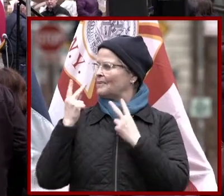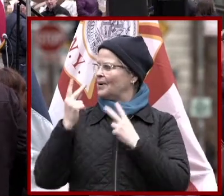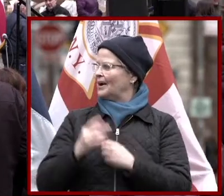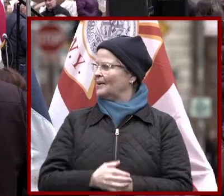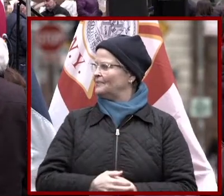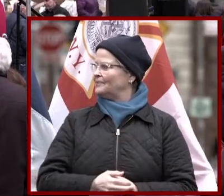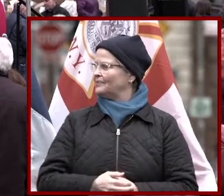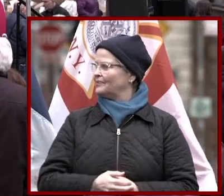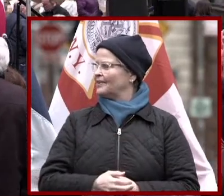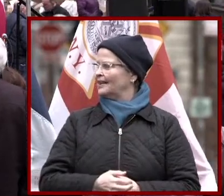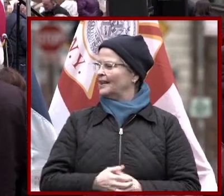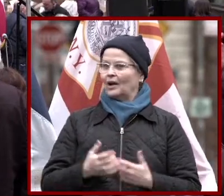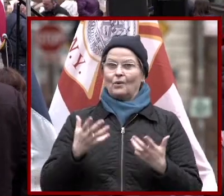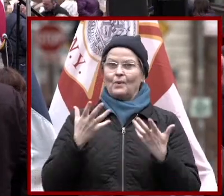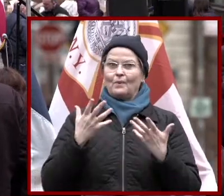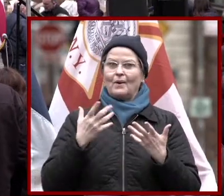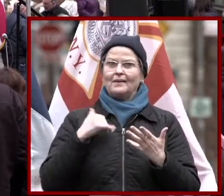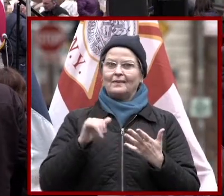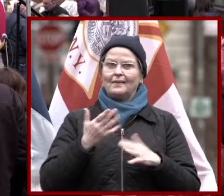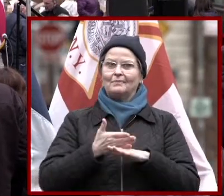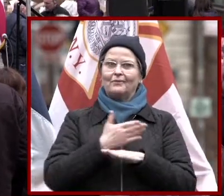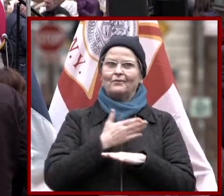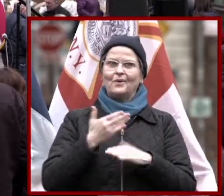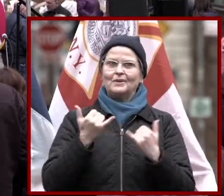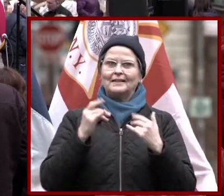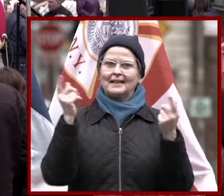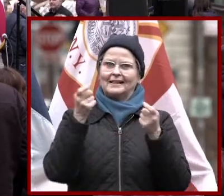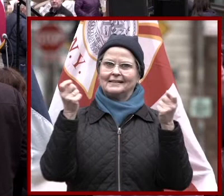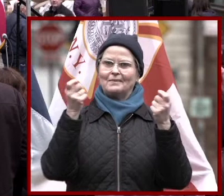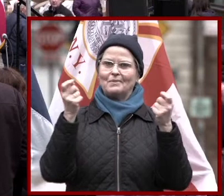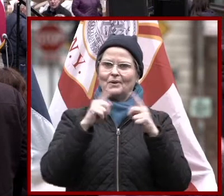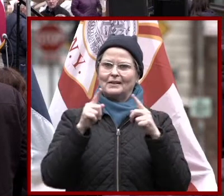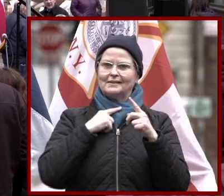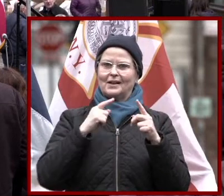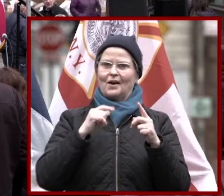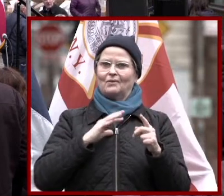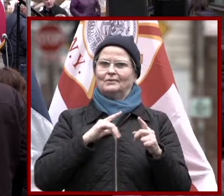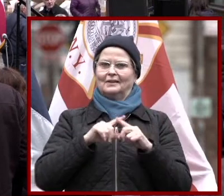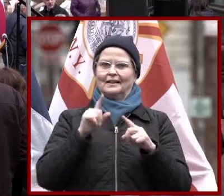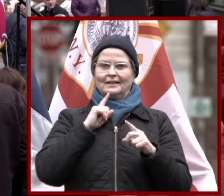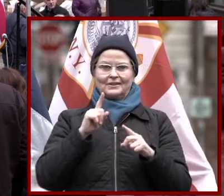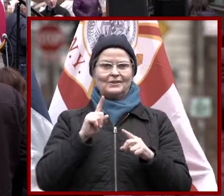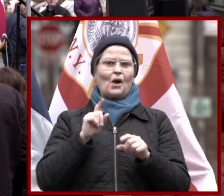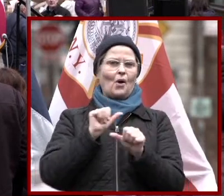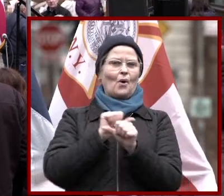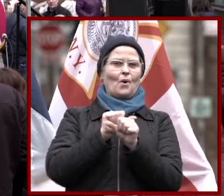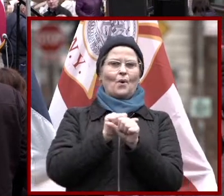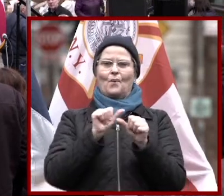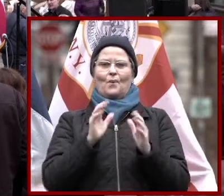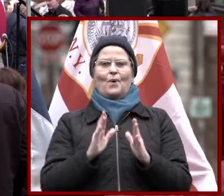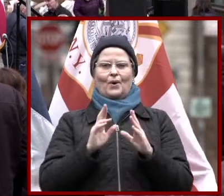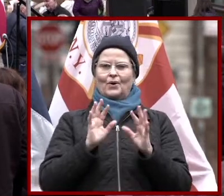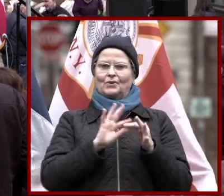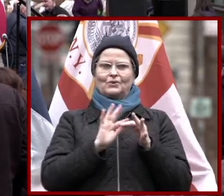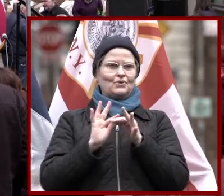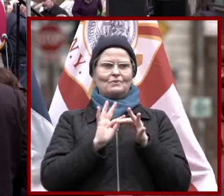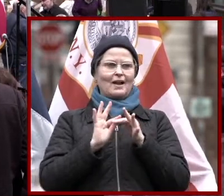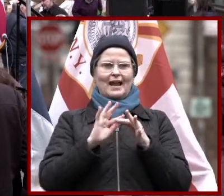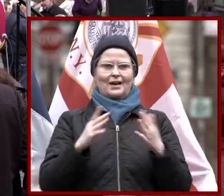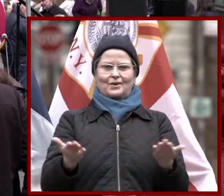You know, we wanted to get that in time for today's event. So Workers United is in the house. So happy to see all of